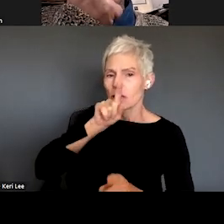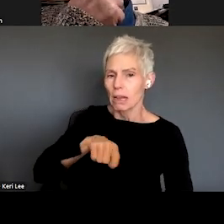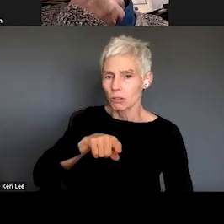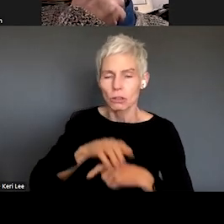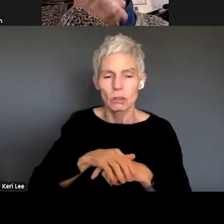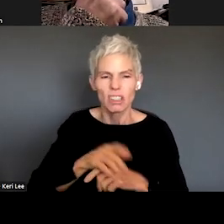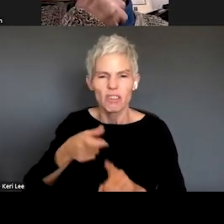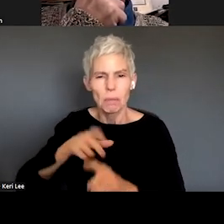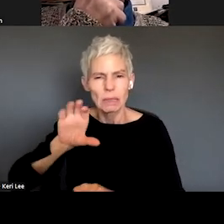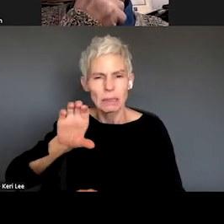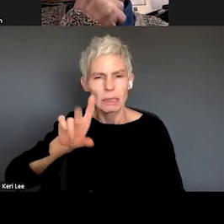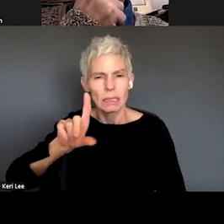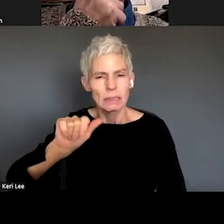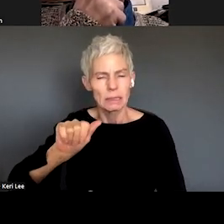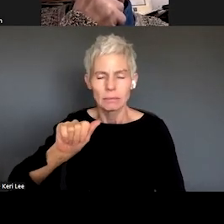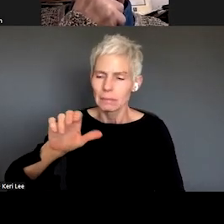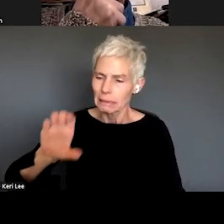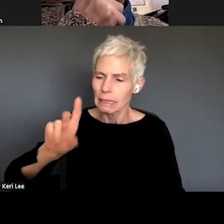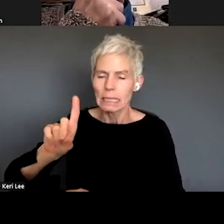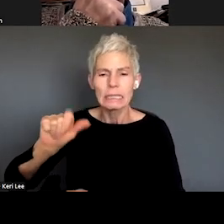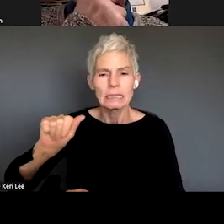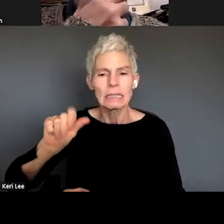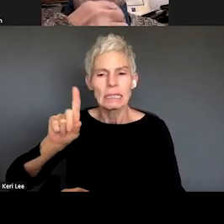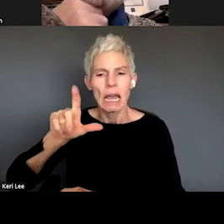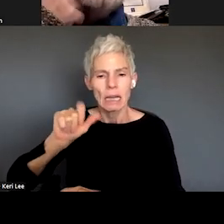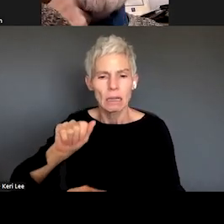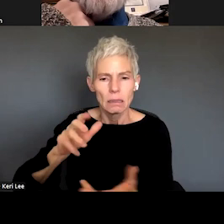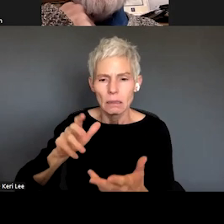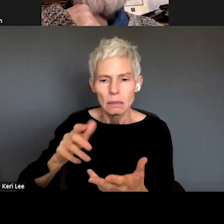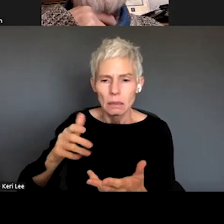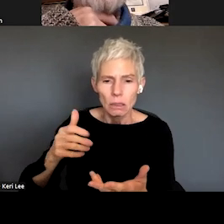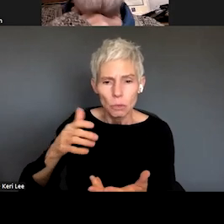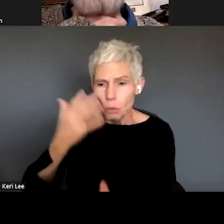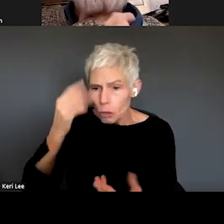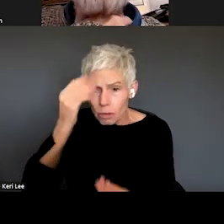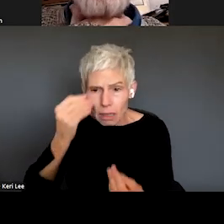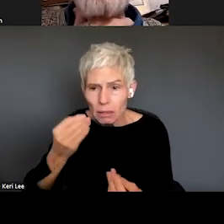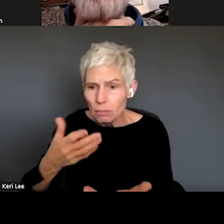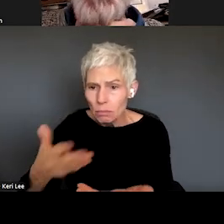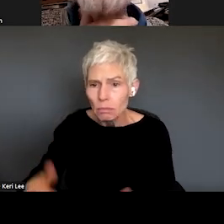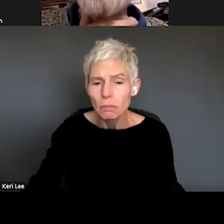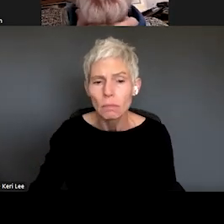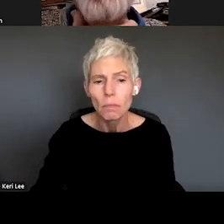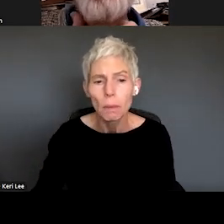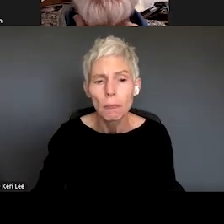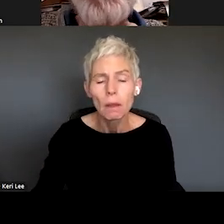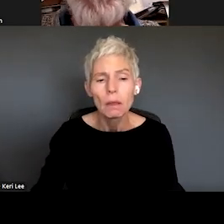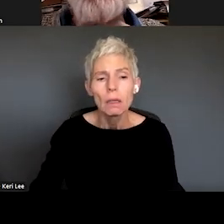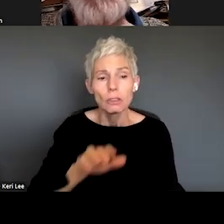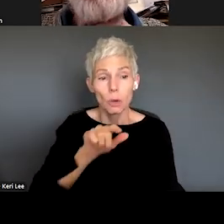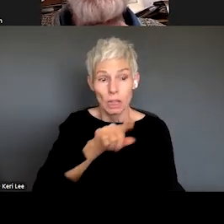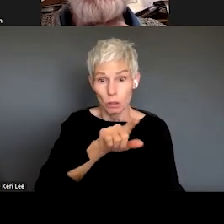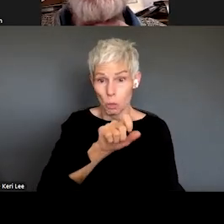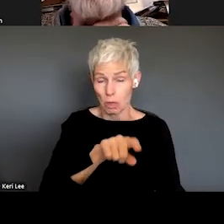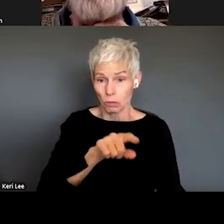So any thoughts, or you want to talk us through what you're thinking, Richard? Or, Sure. or do you, okay. Well, as the question